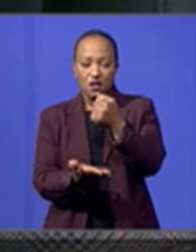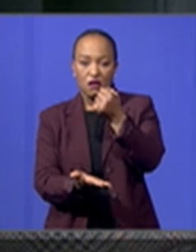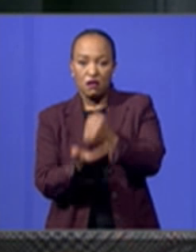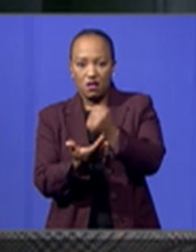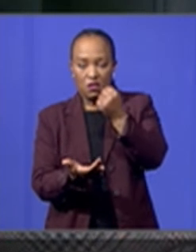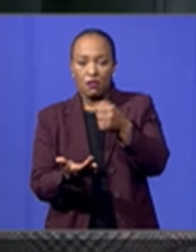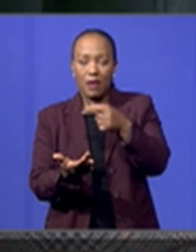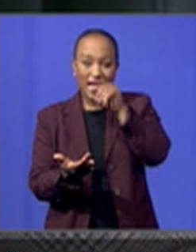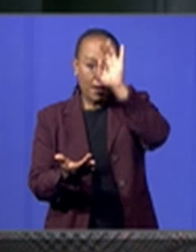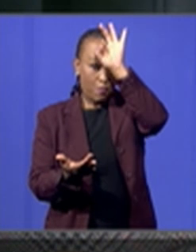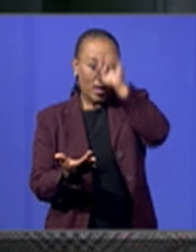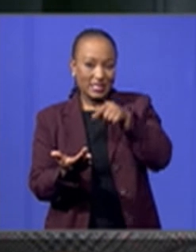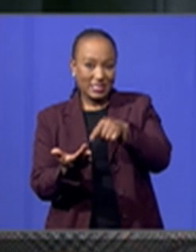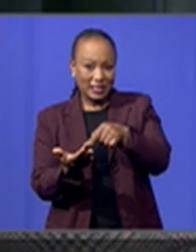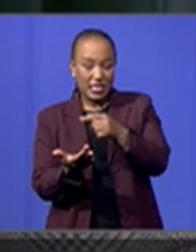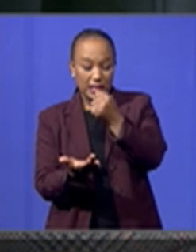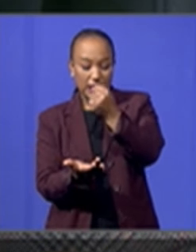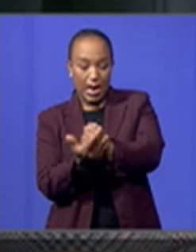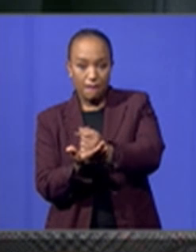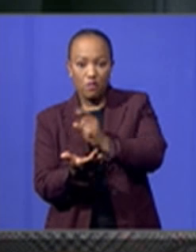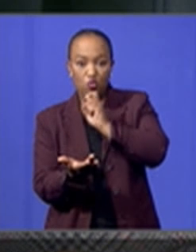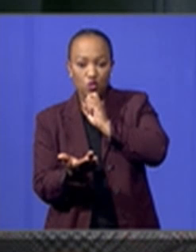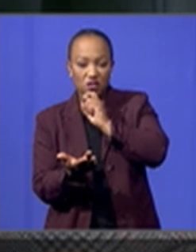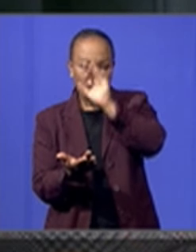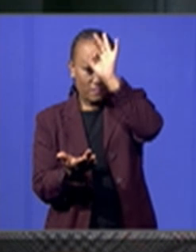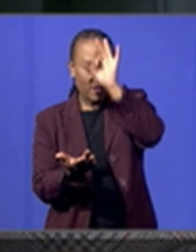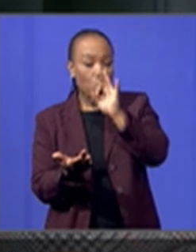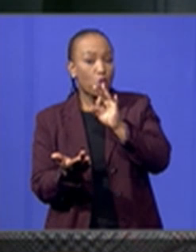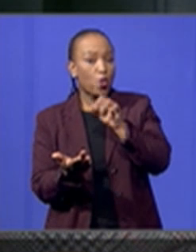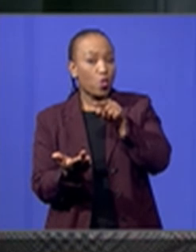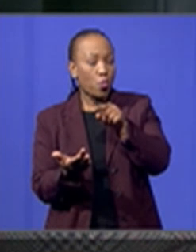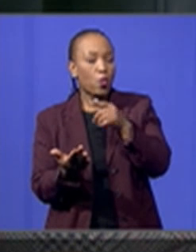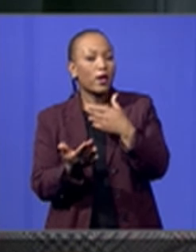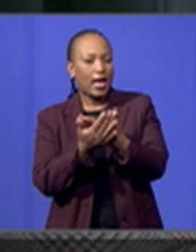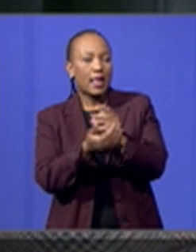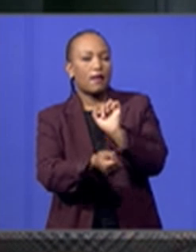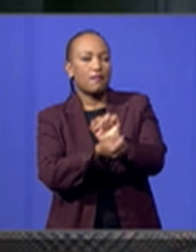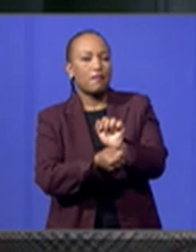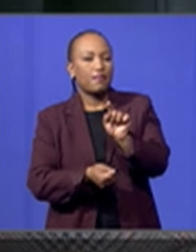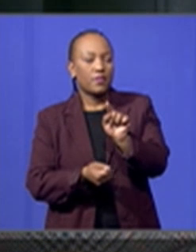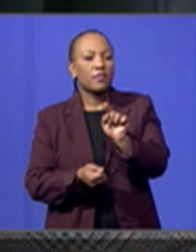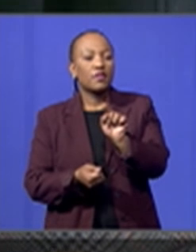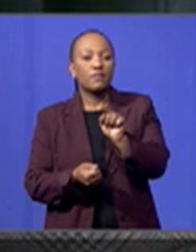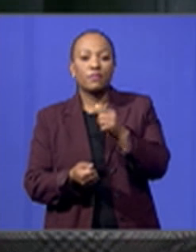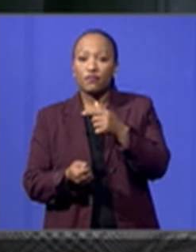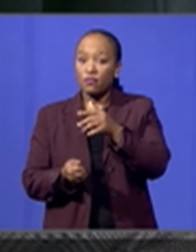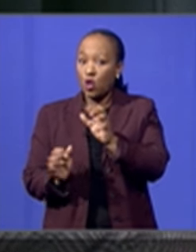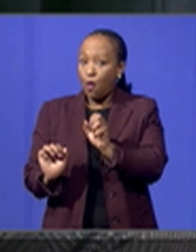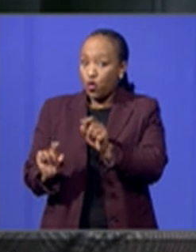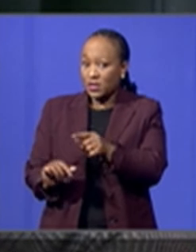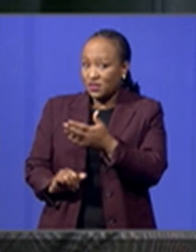obviously prosecutable. That's why you refer to it as fraudulent conduct. Have we had the opportunity